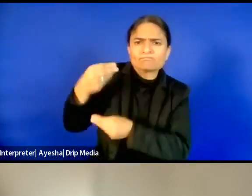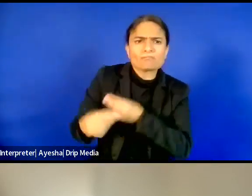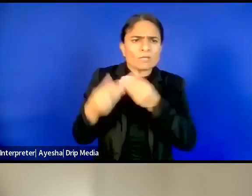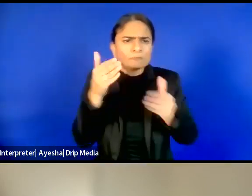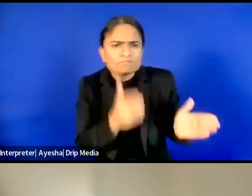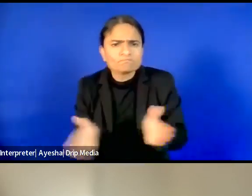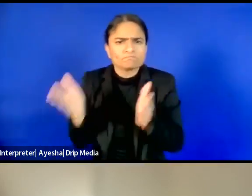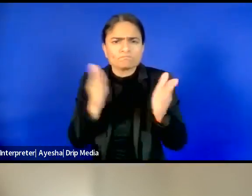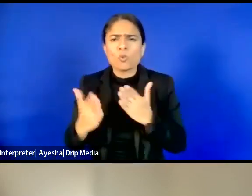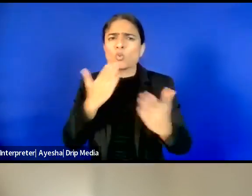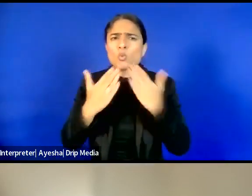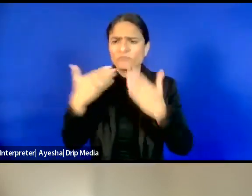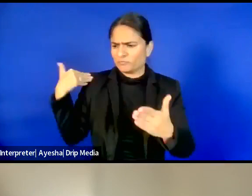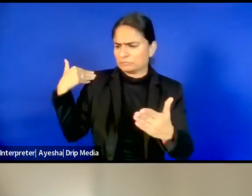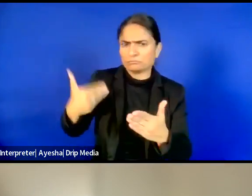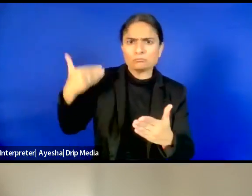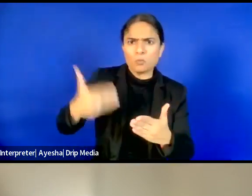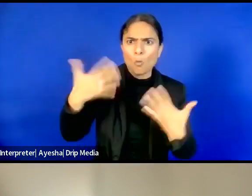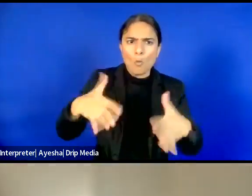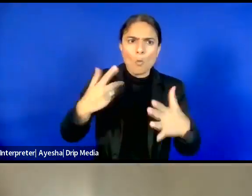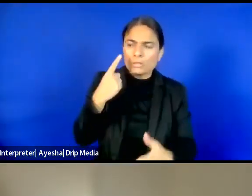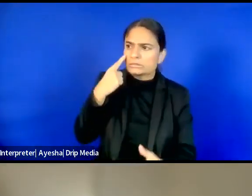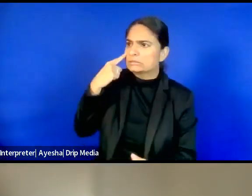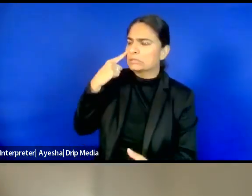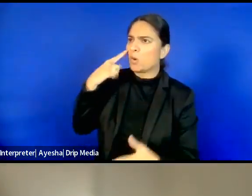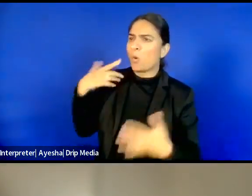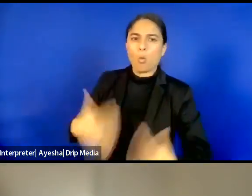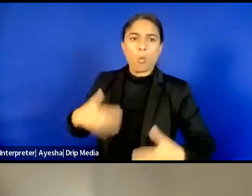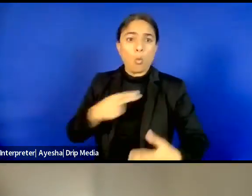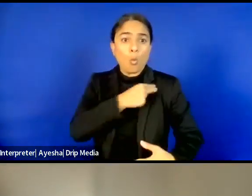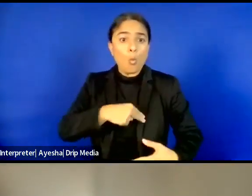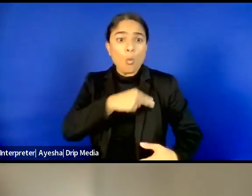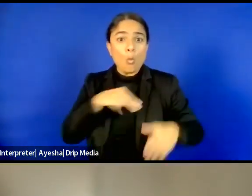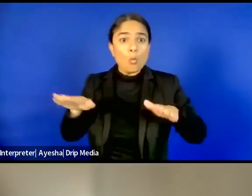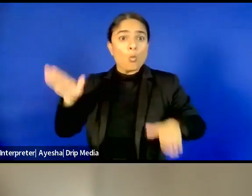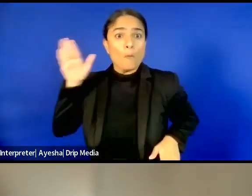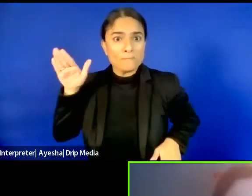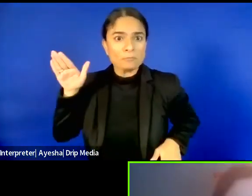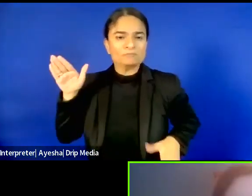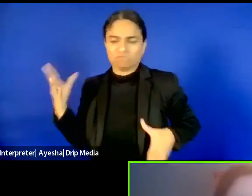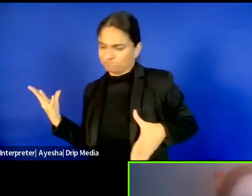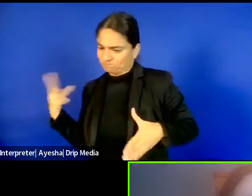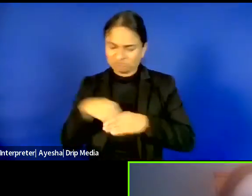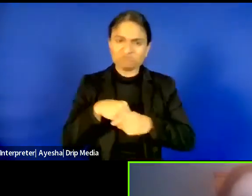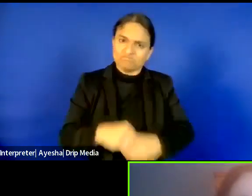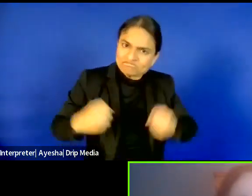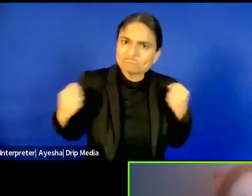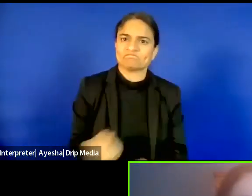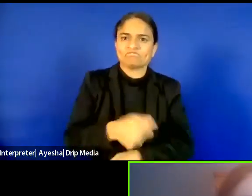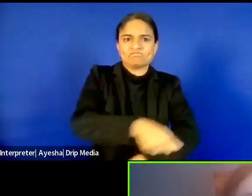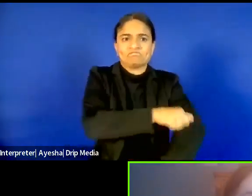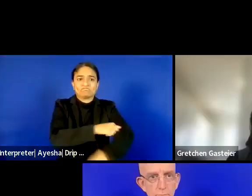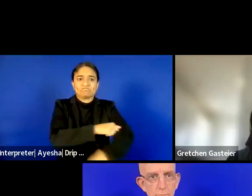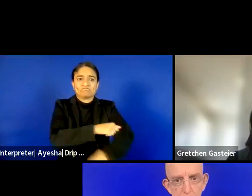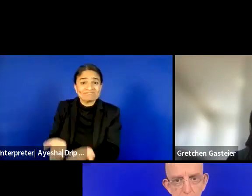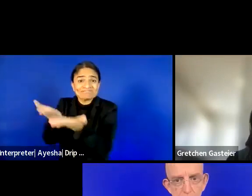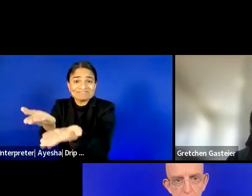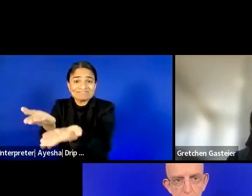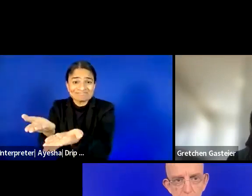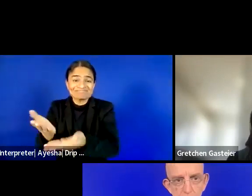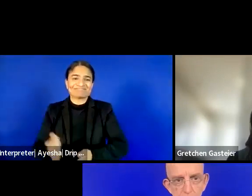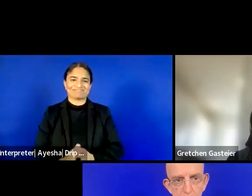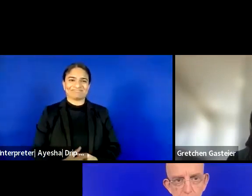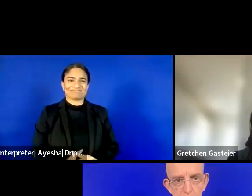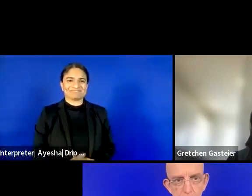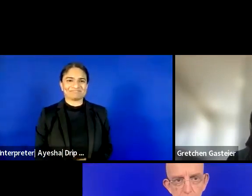floor over to you all, Virginia and Gretchen. Thank you so much, Amanda, and thank you so much for the great segue